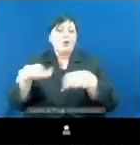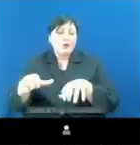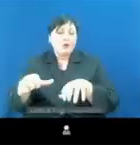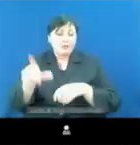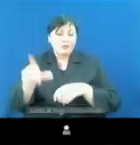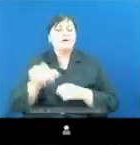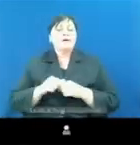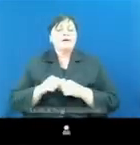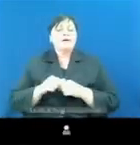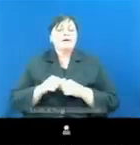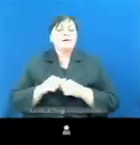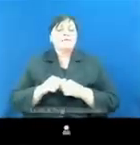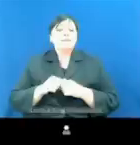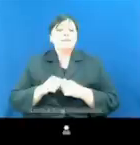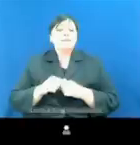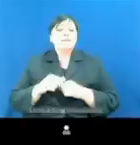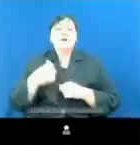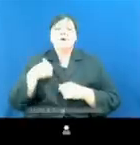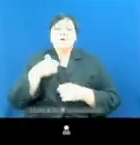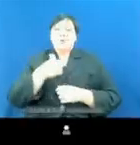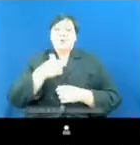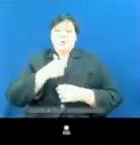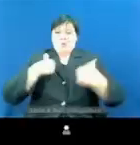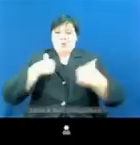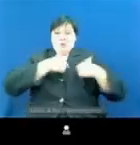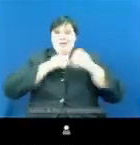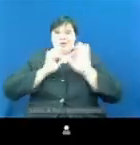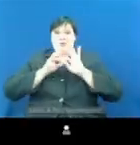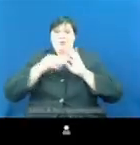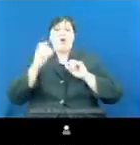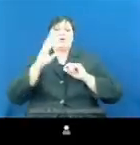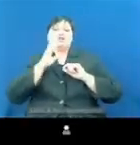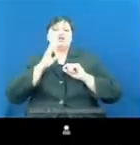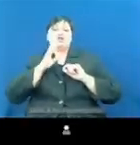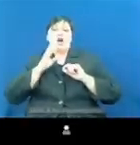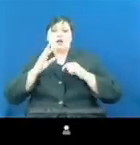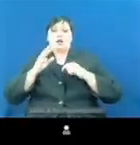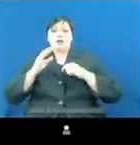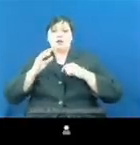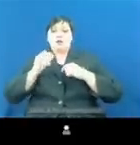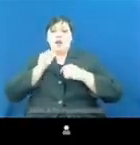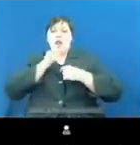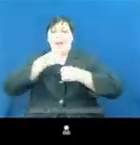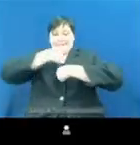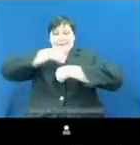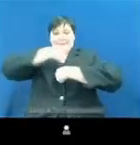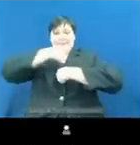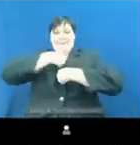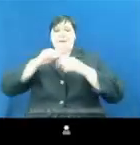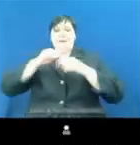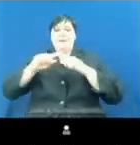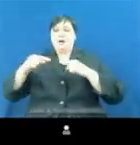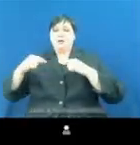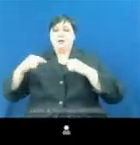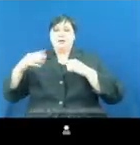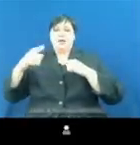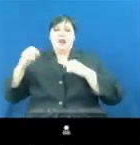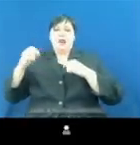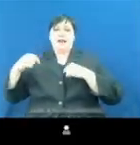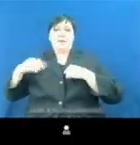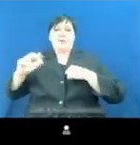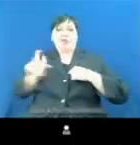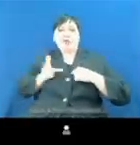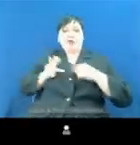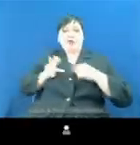is that we speak in the third person always, unless we're interpreting. So if I need to make a